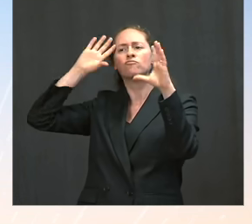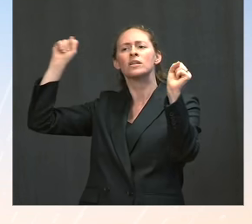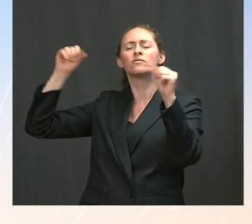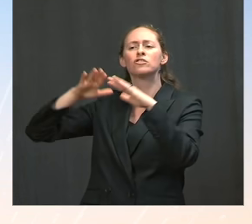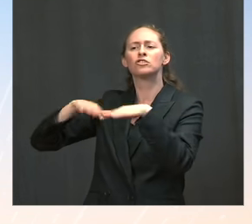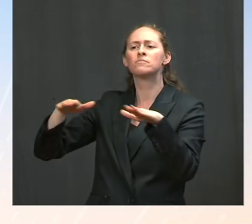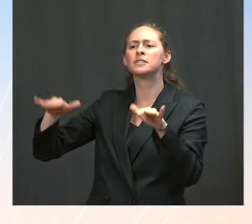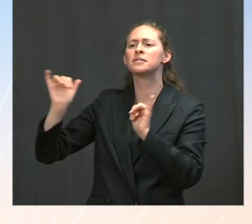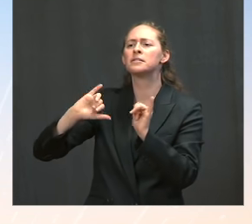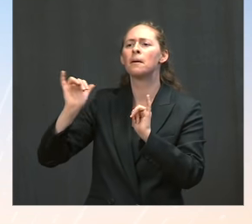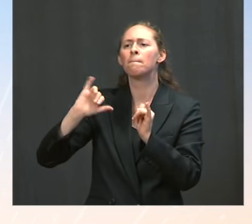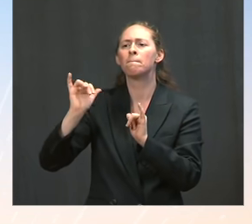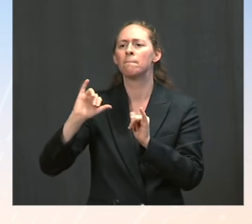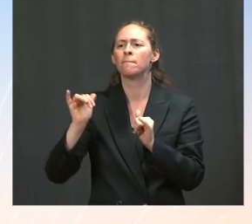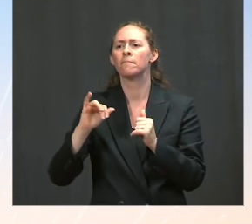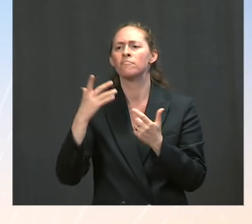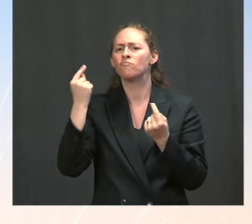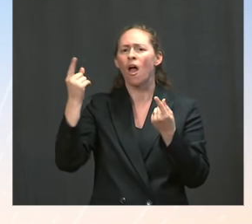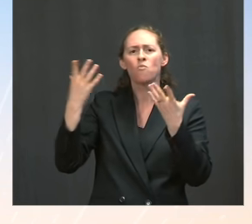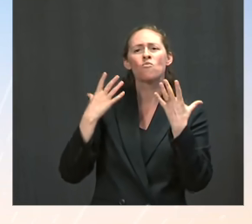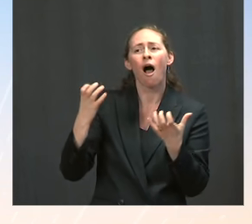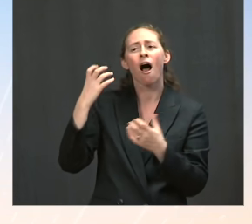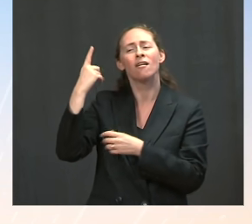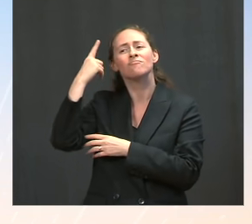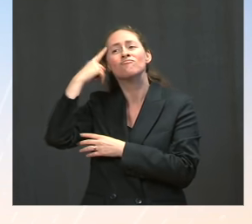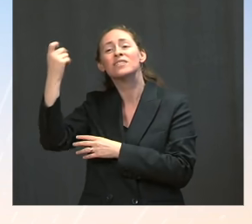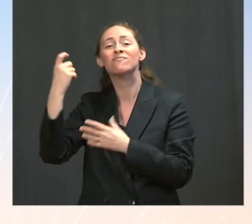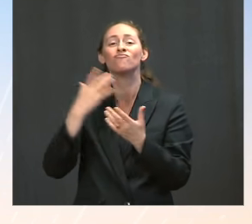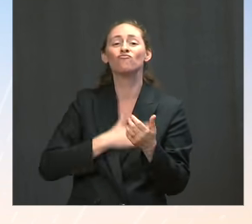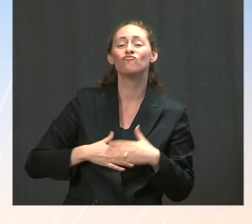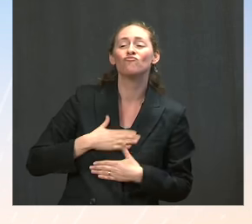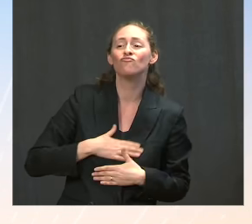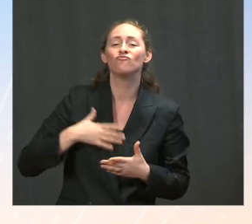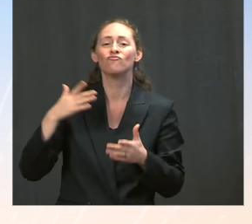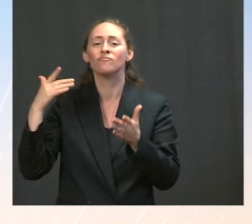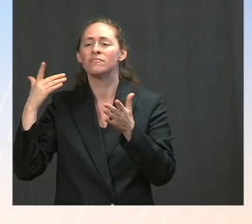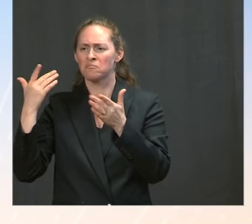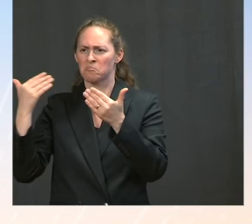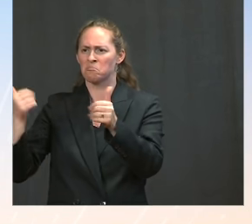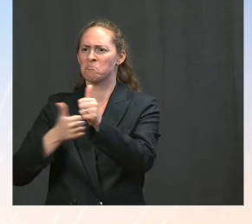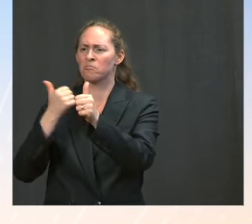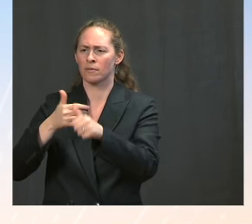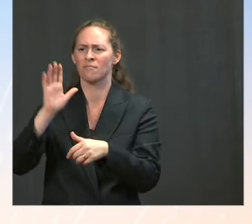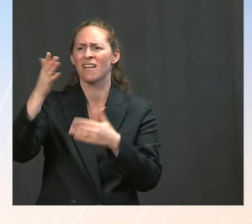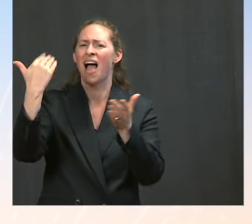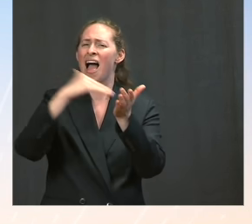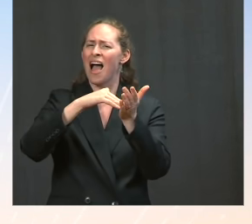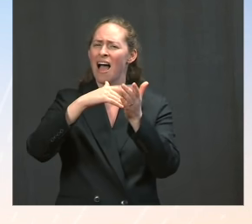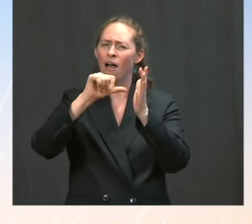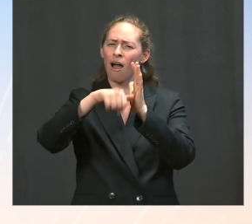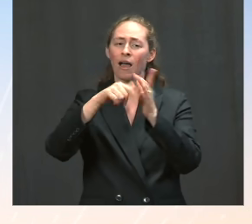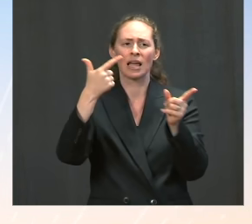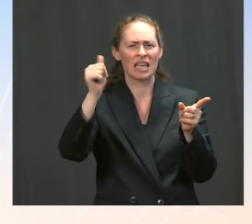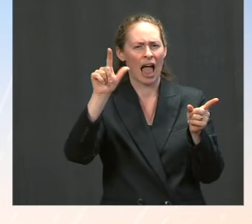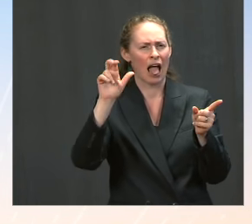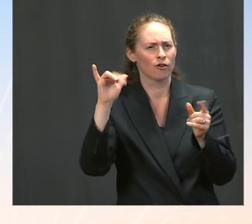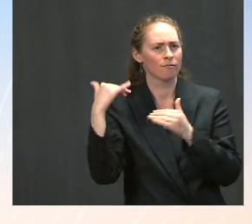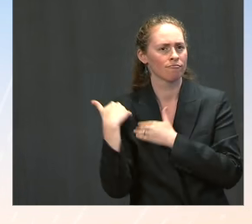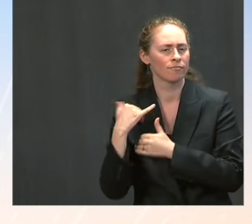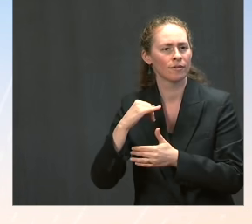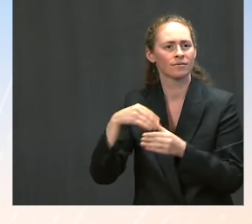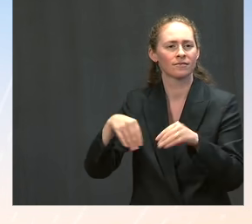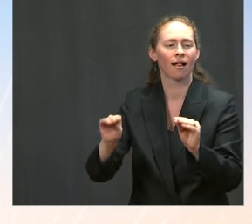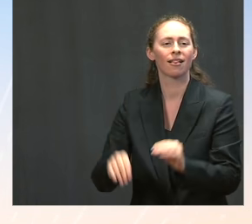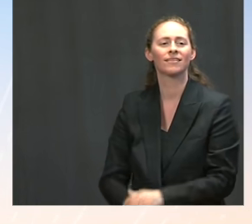any selling of the art would be through the gallerist. Go ahead. Thank you, Jen. On schools first, now that the Education